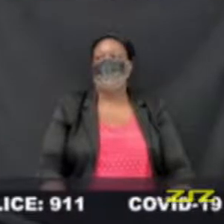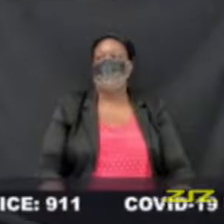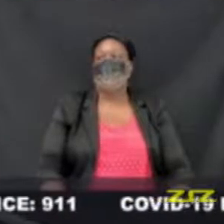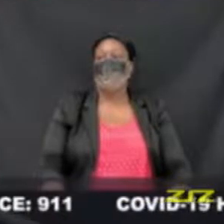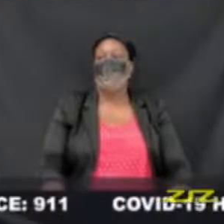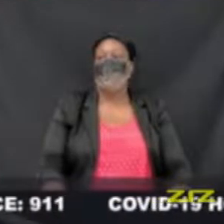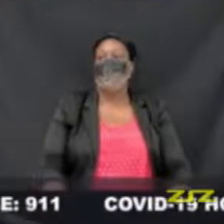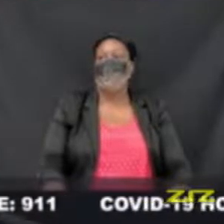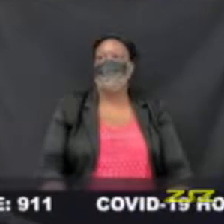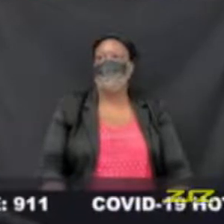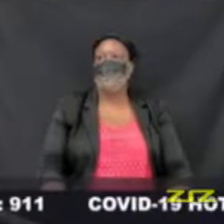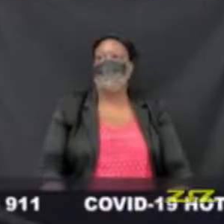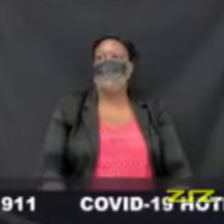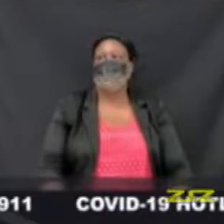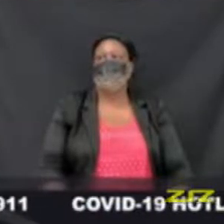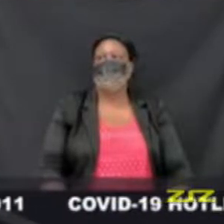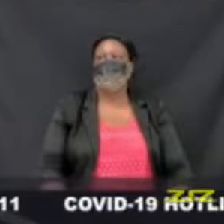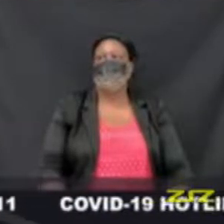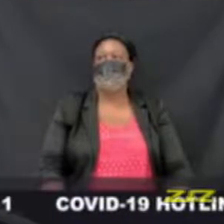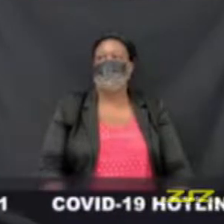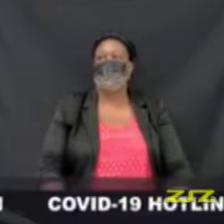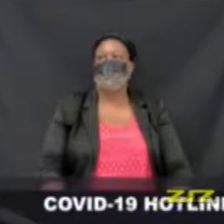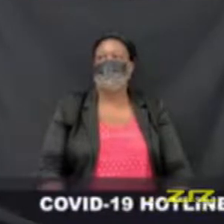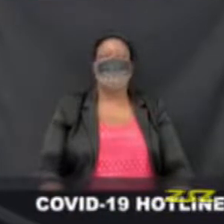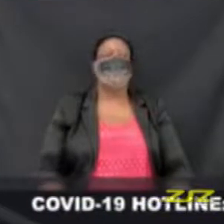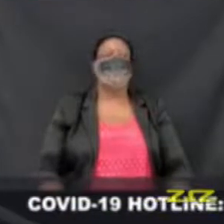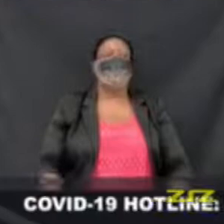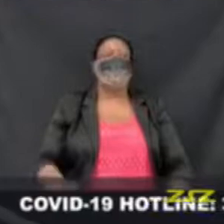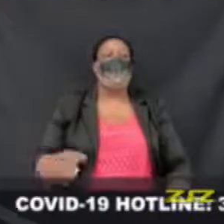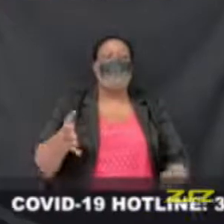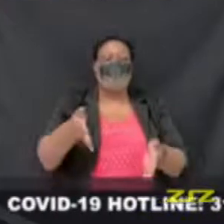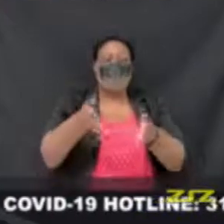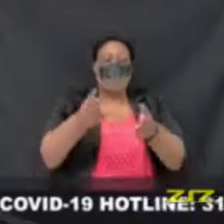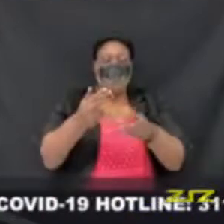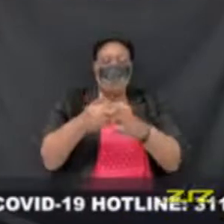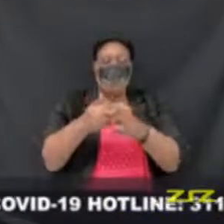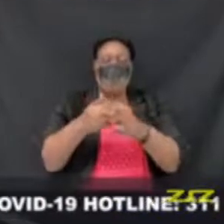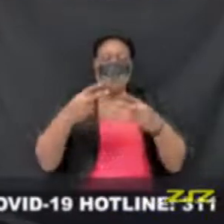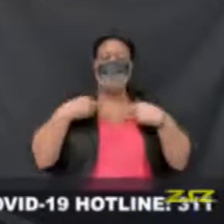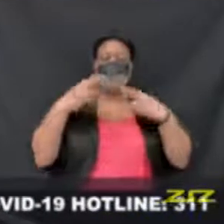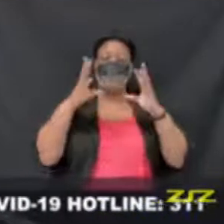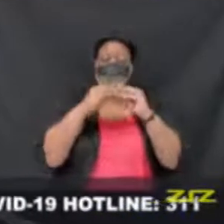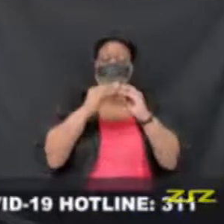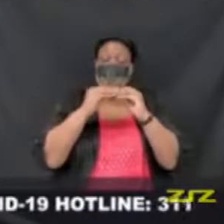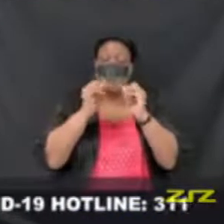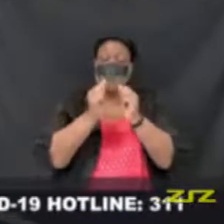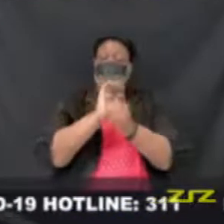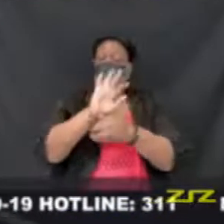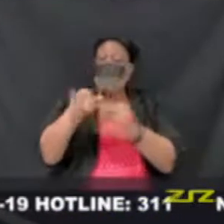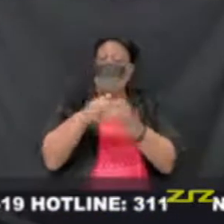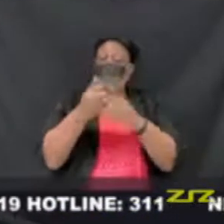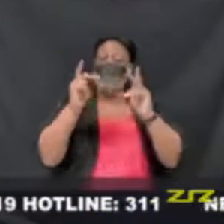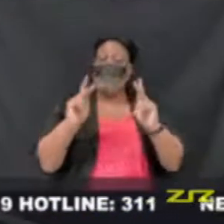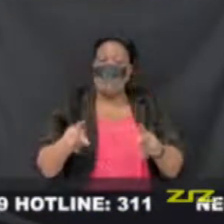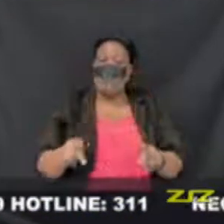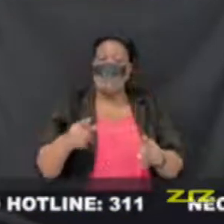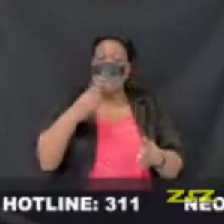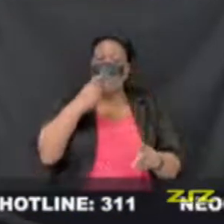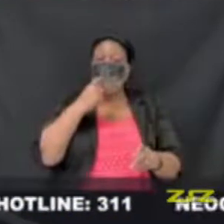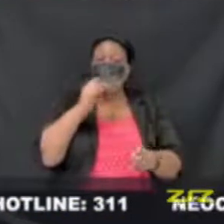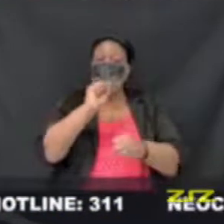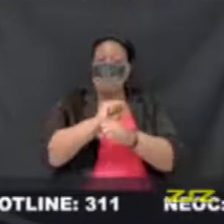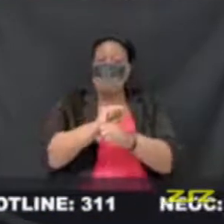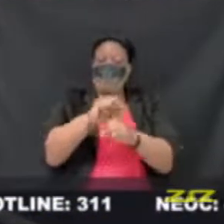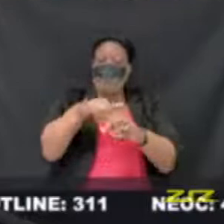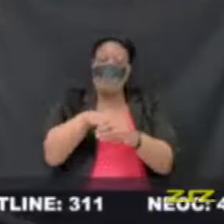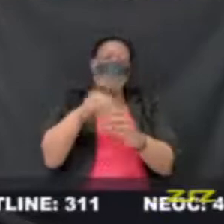to convene a meeting with the red caps where we will all be present and give them an opportunity, as a number of recommendations have come